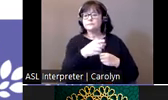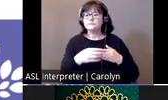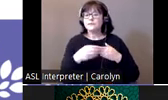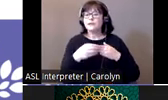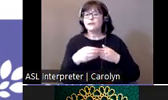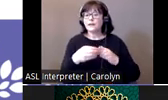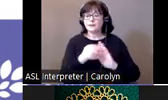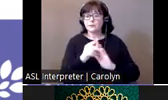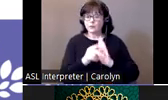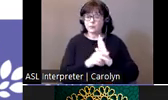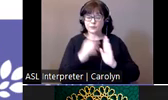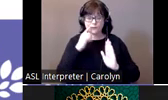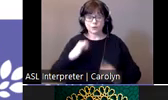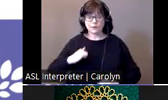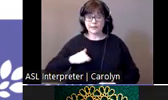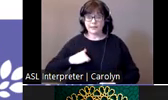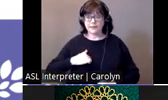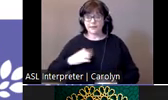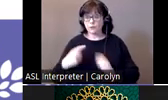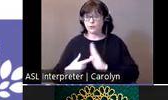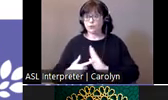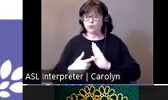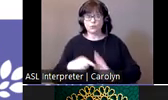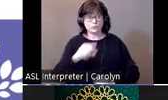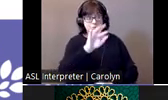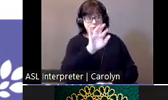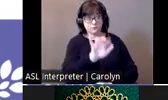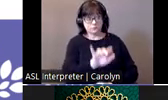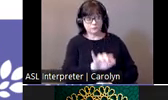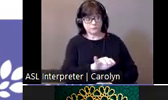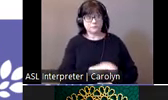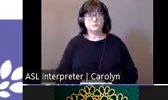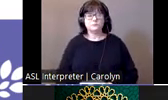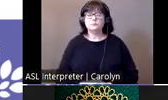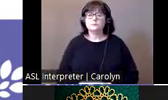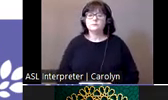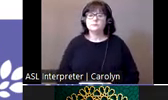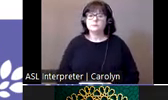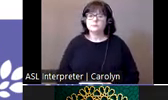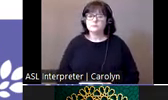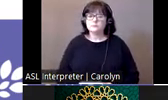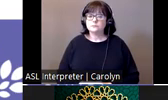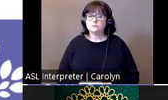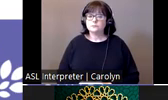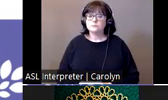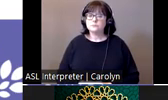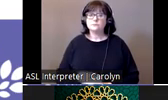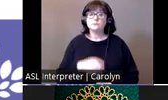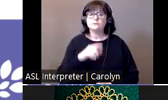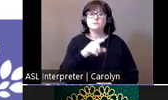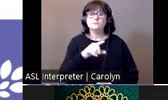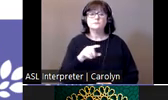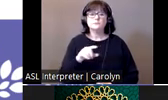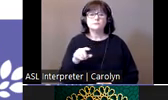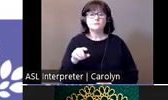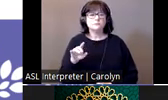Canadian landscape for micro-credentials. This set of guiding principles has been developed by SICAN, which